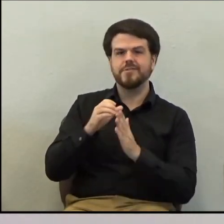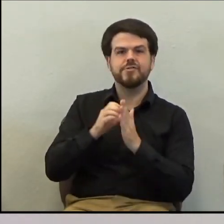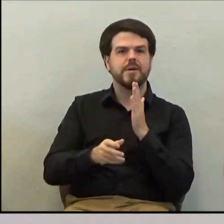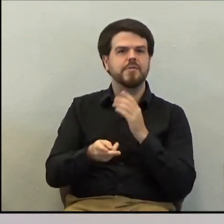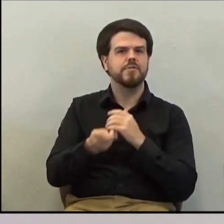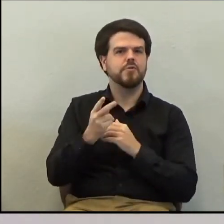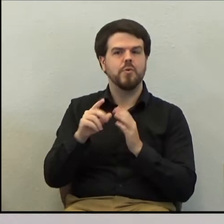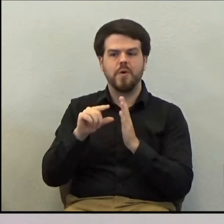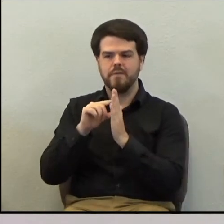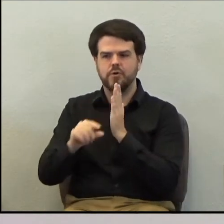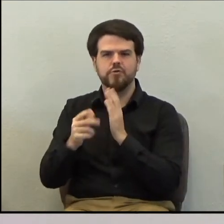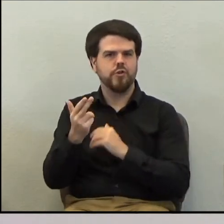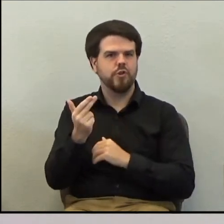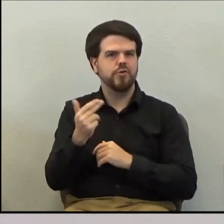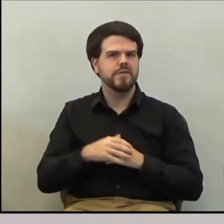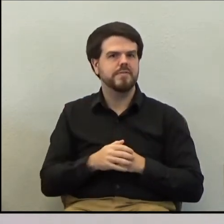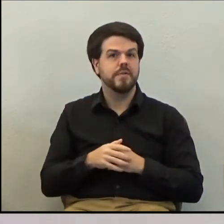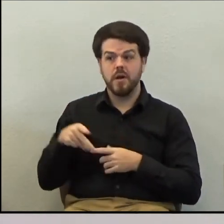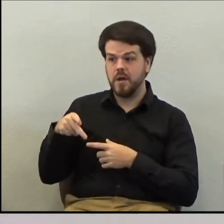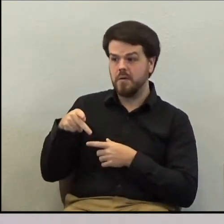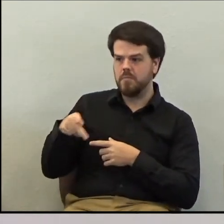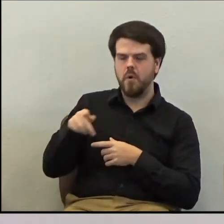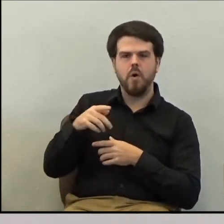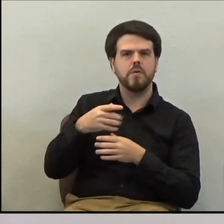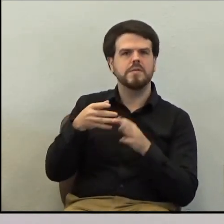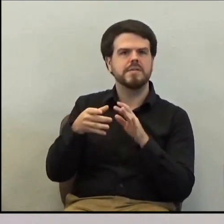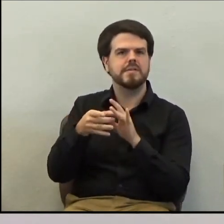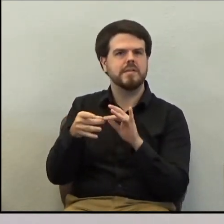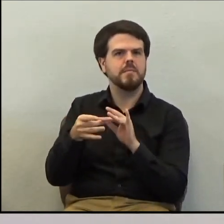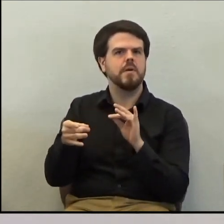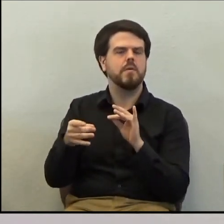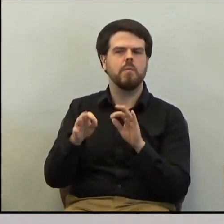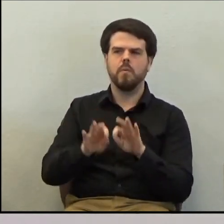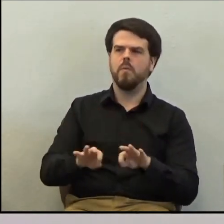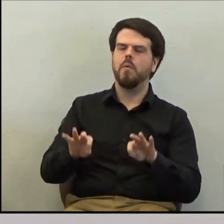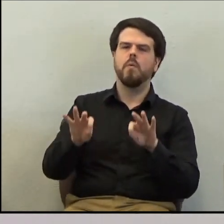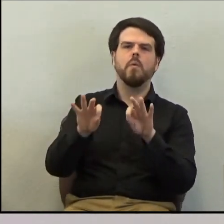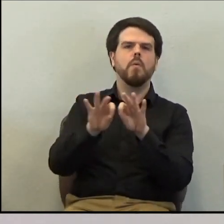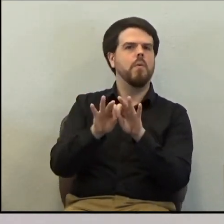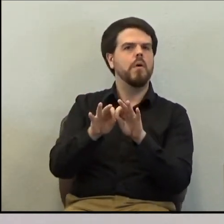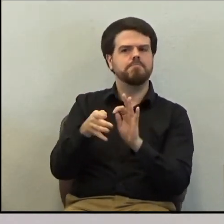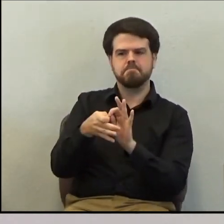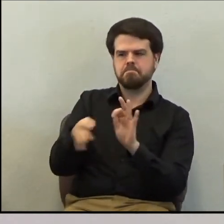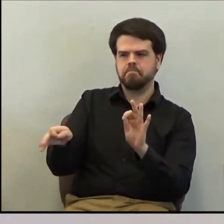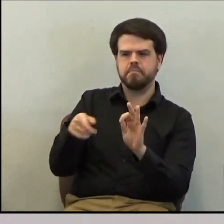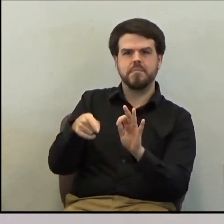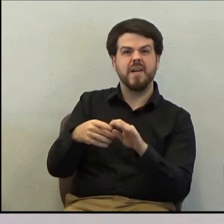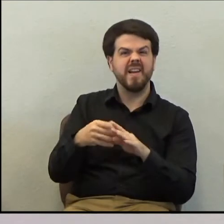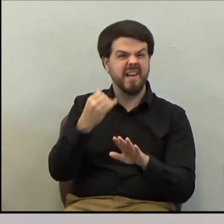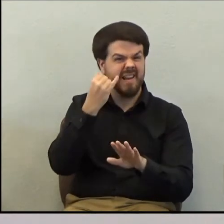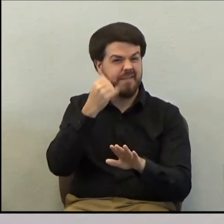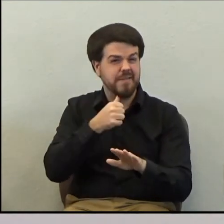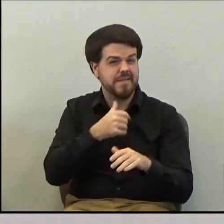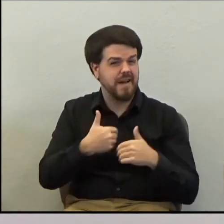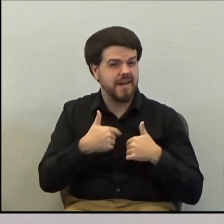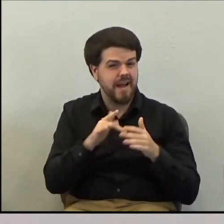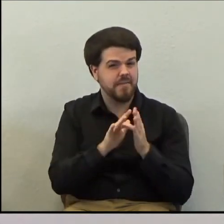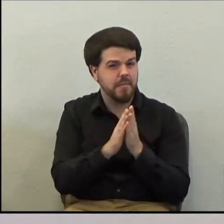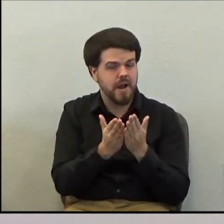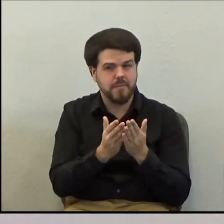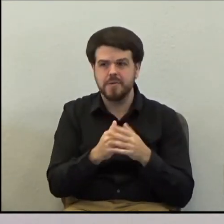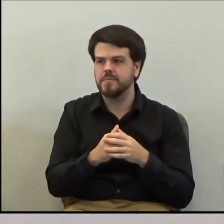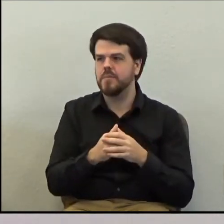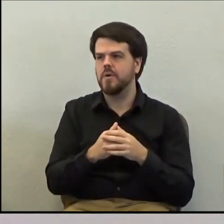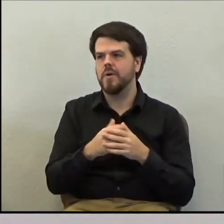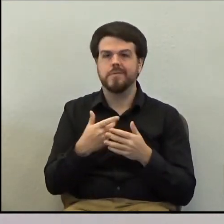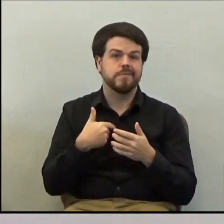13, Paul makes a really wonderful statement, an important statement for us there. If you don't have your Bible or whatever, if you